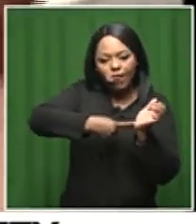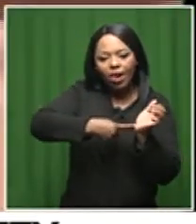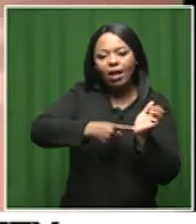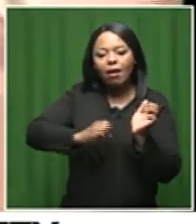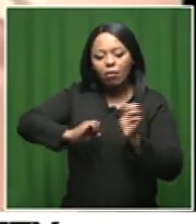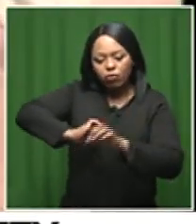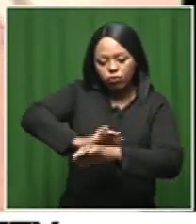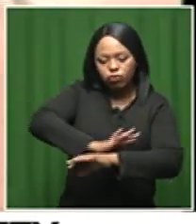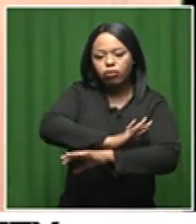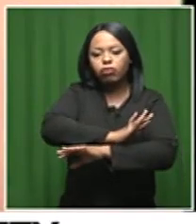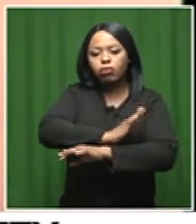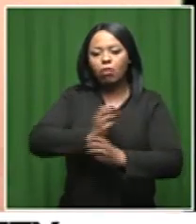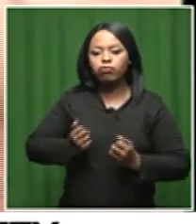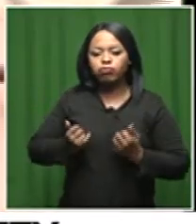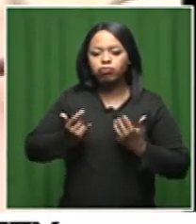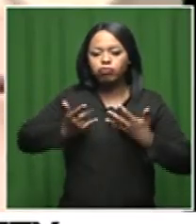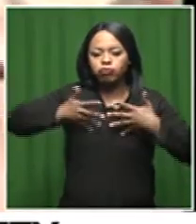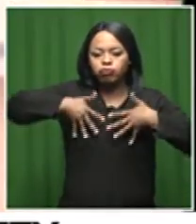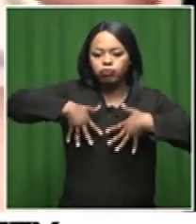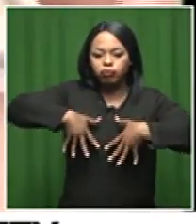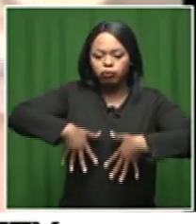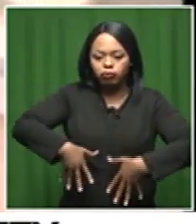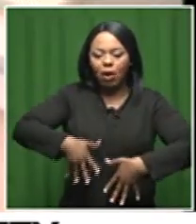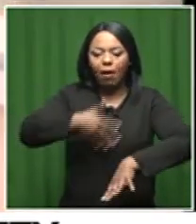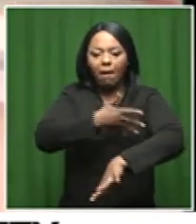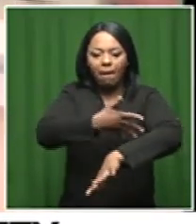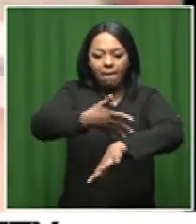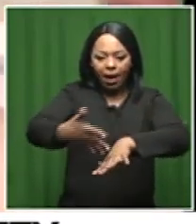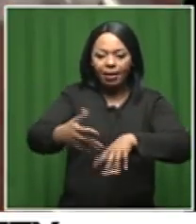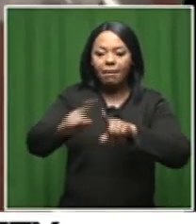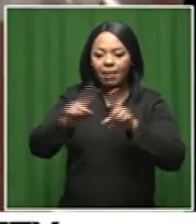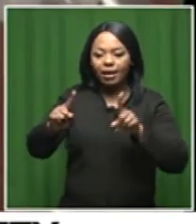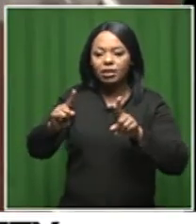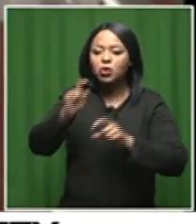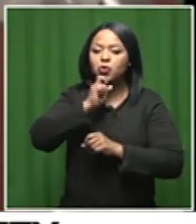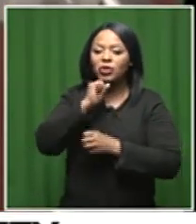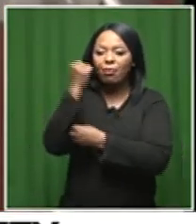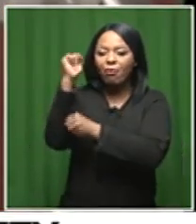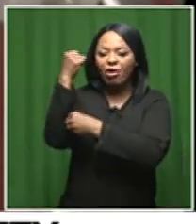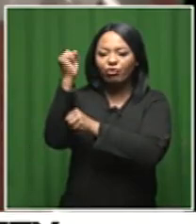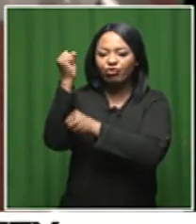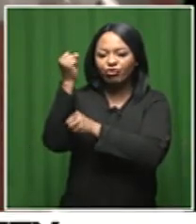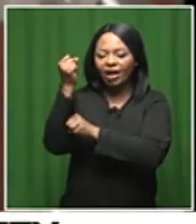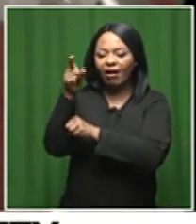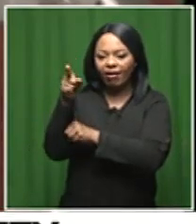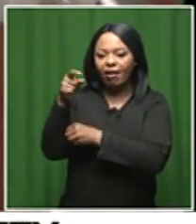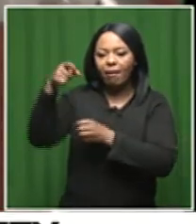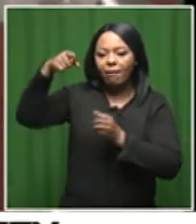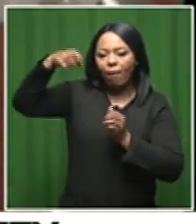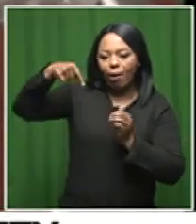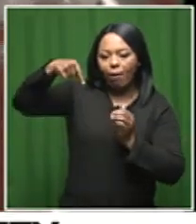can be collected with special machines called apheresis or cell apheresis